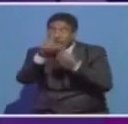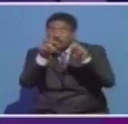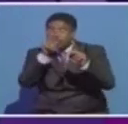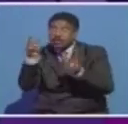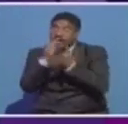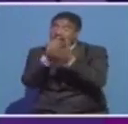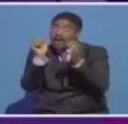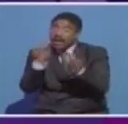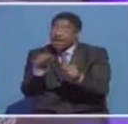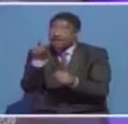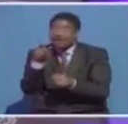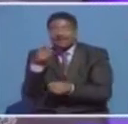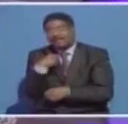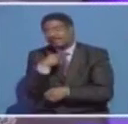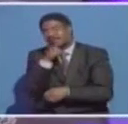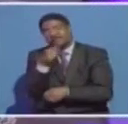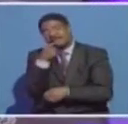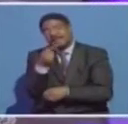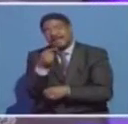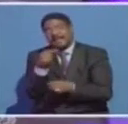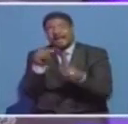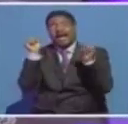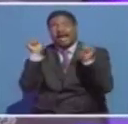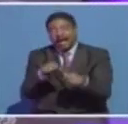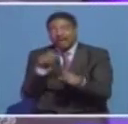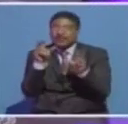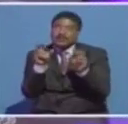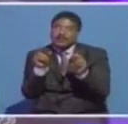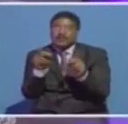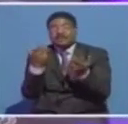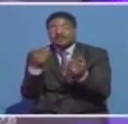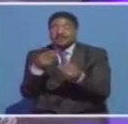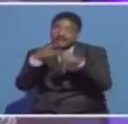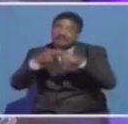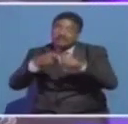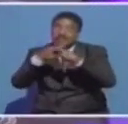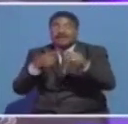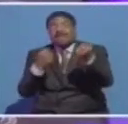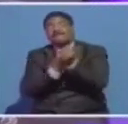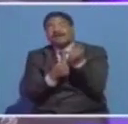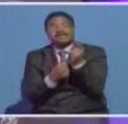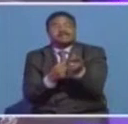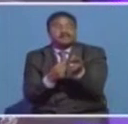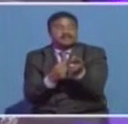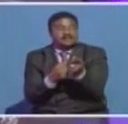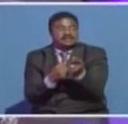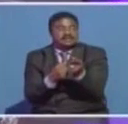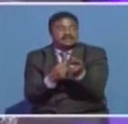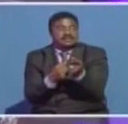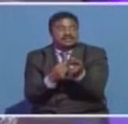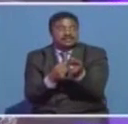wouldn't say we are, because it's a question of having funding readily available. But what we would like is that at the